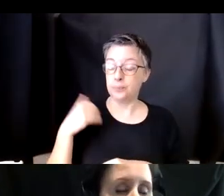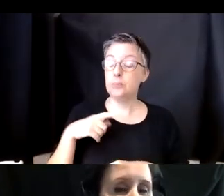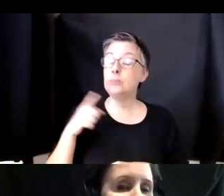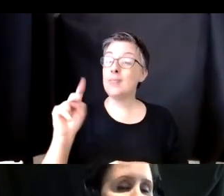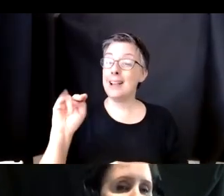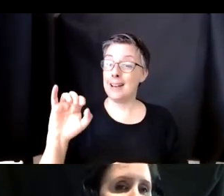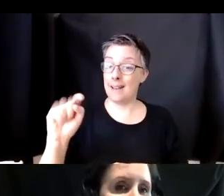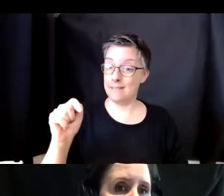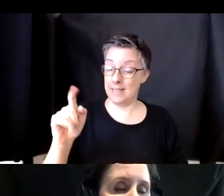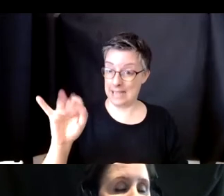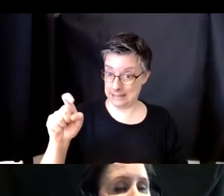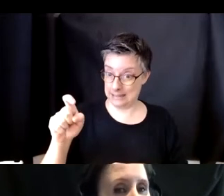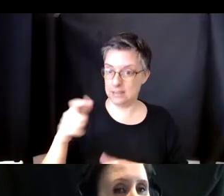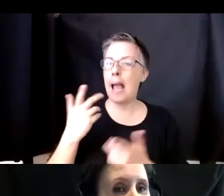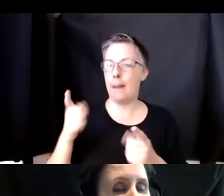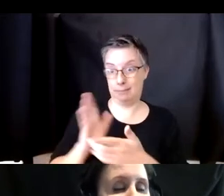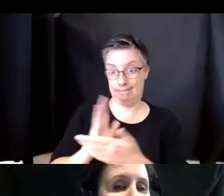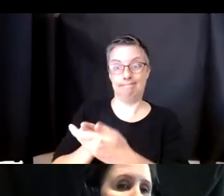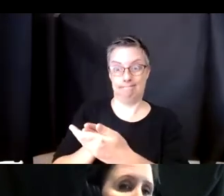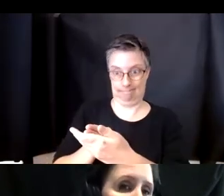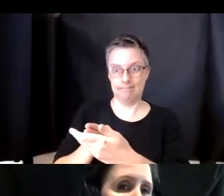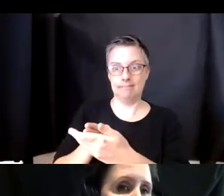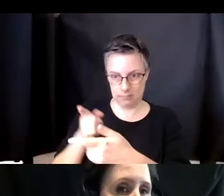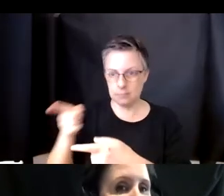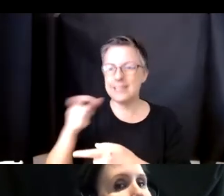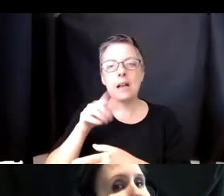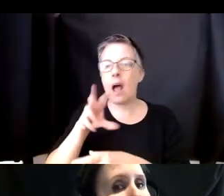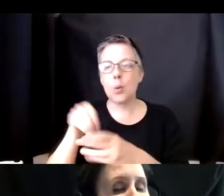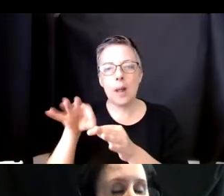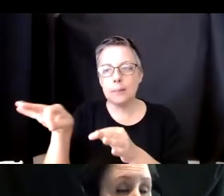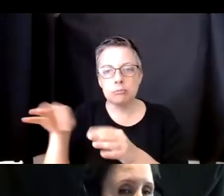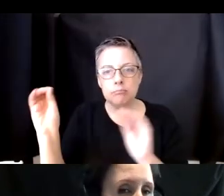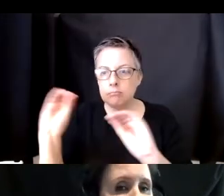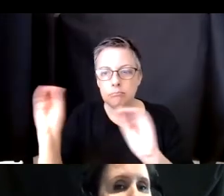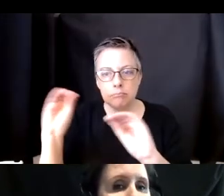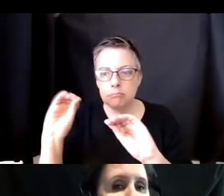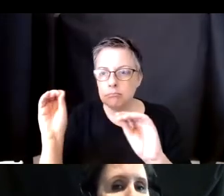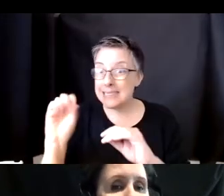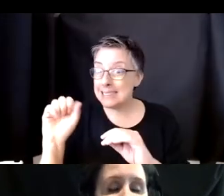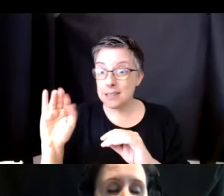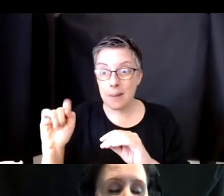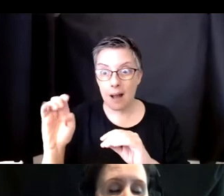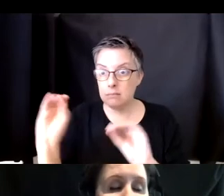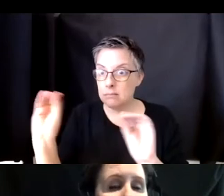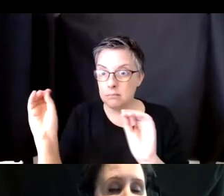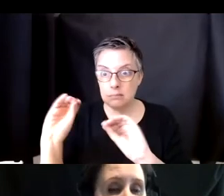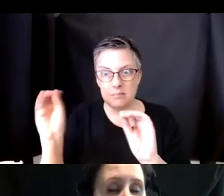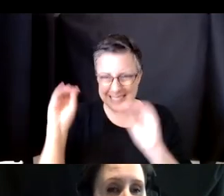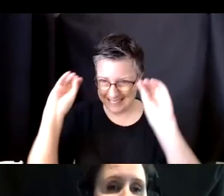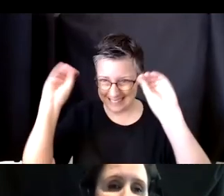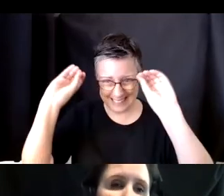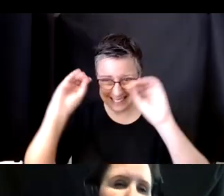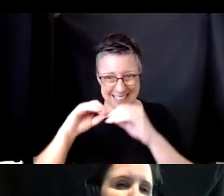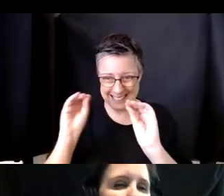Netflix, a lawsuit was filed against Netflix because they were not including caption or subtitles in any of their